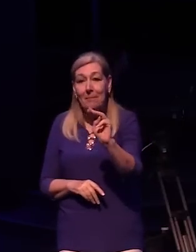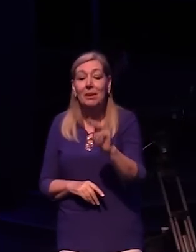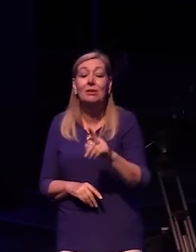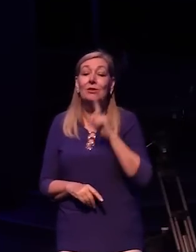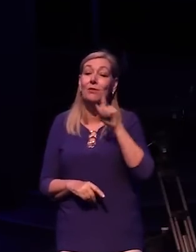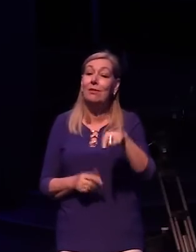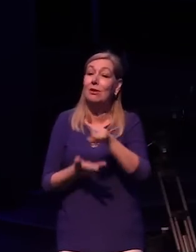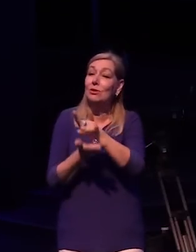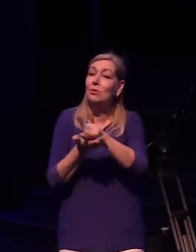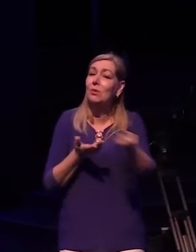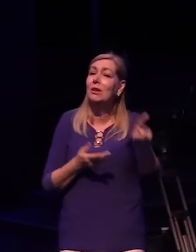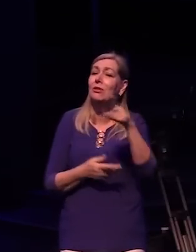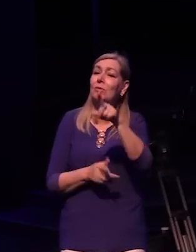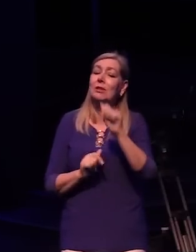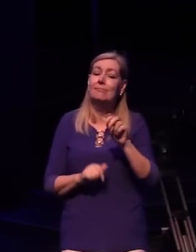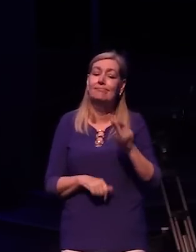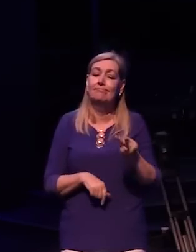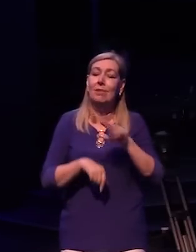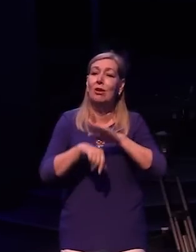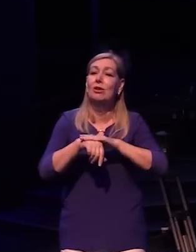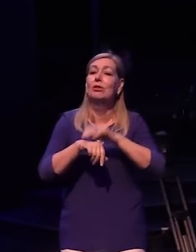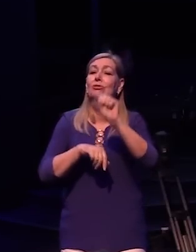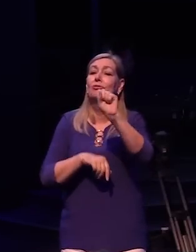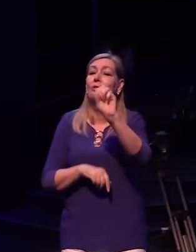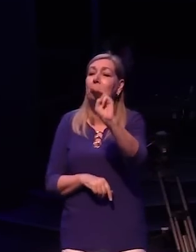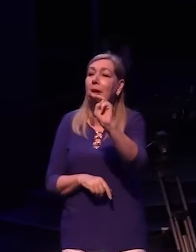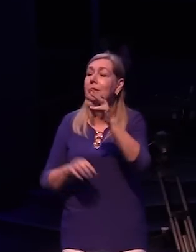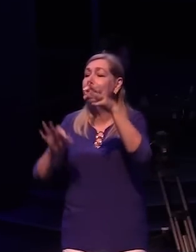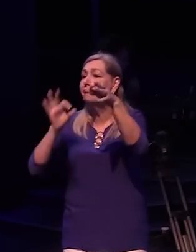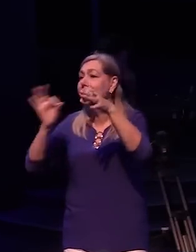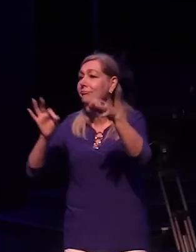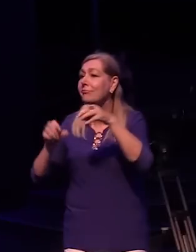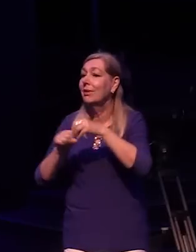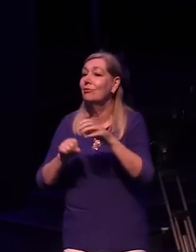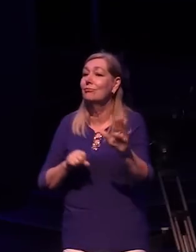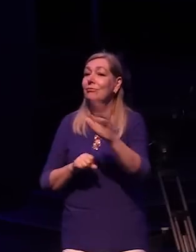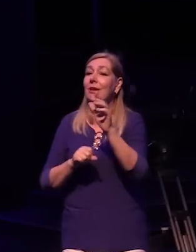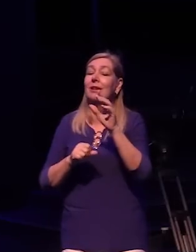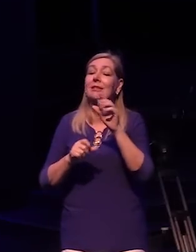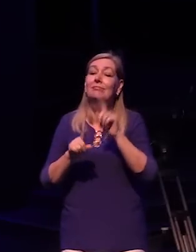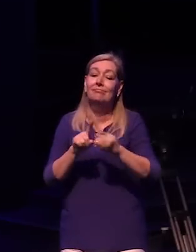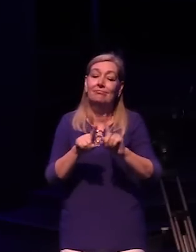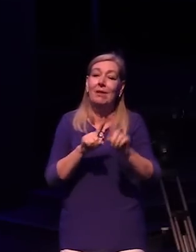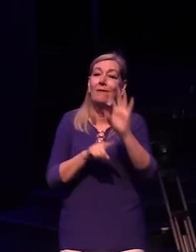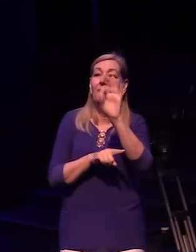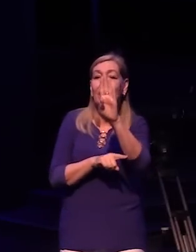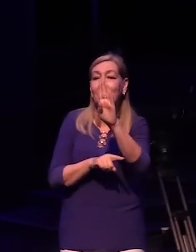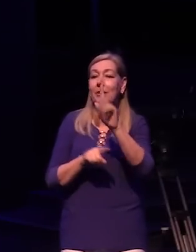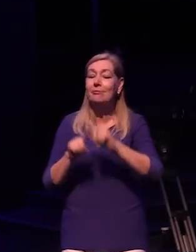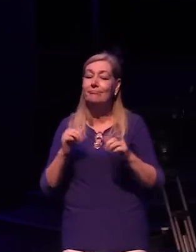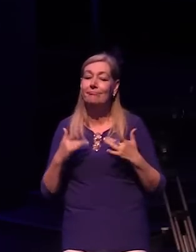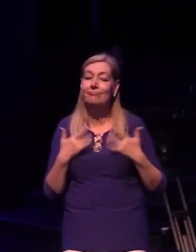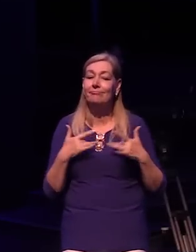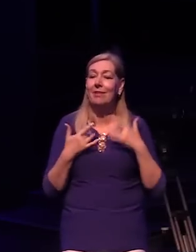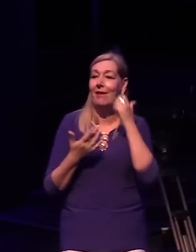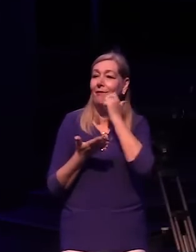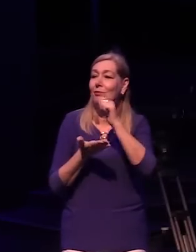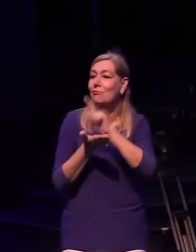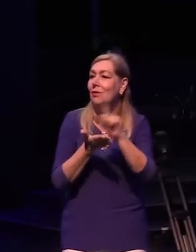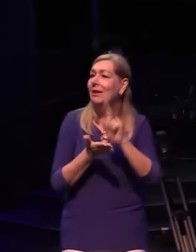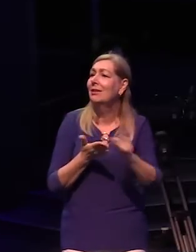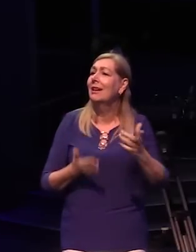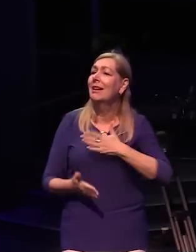week, follow us on social media and join your campus Facebook group. We're so glad you joined us. Thanks for being here